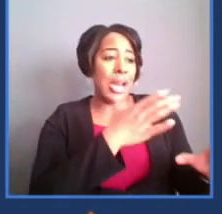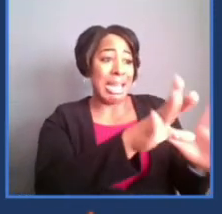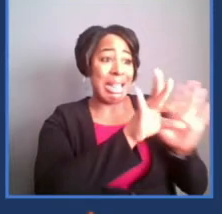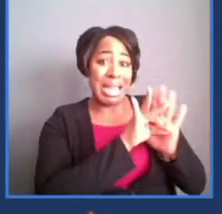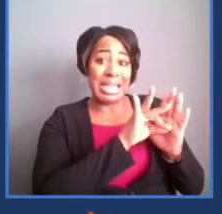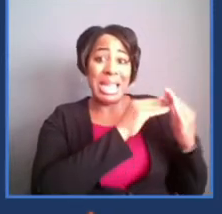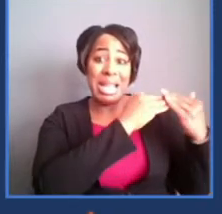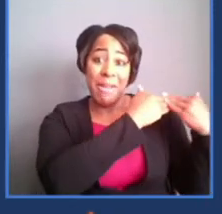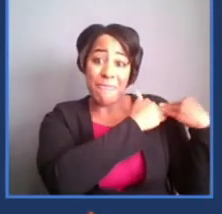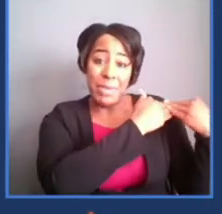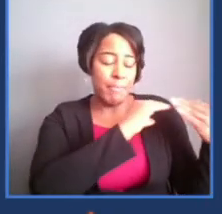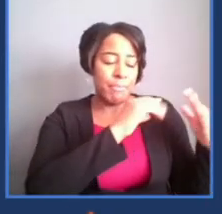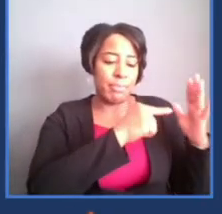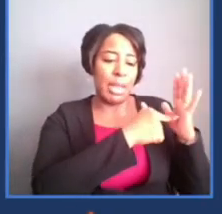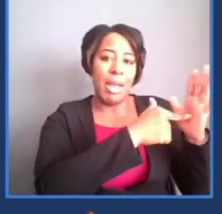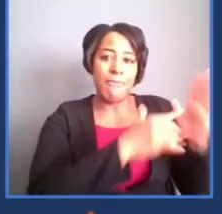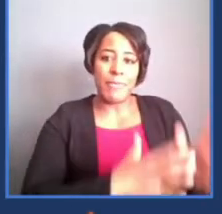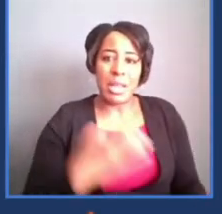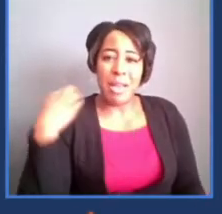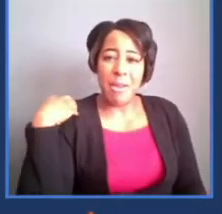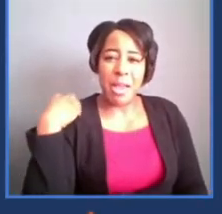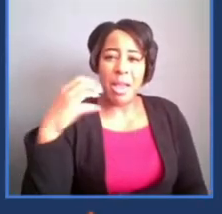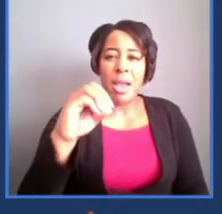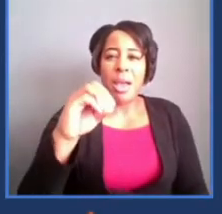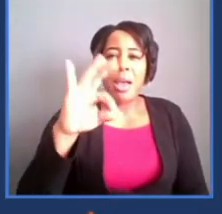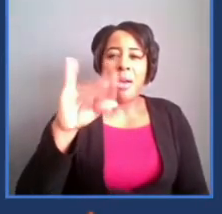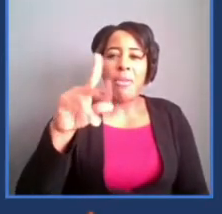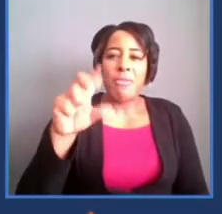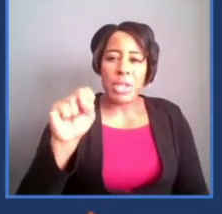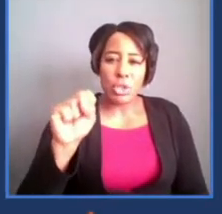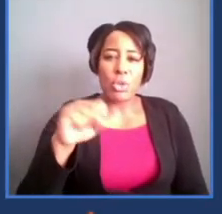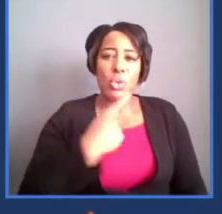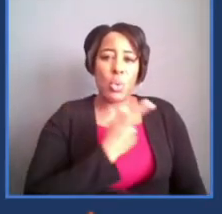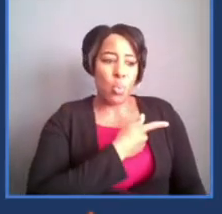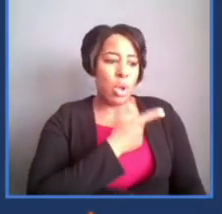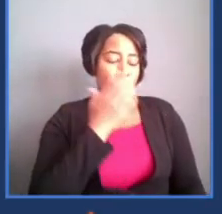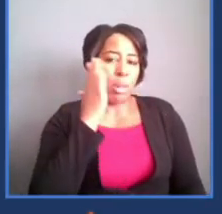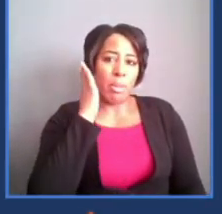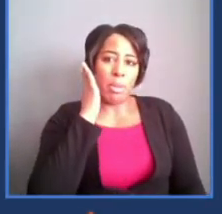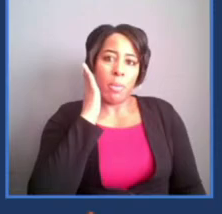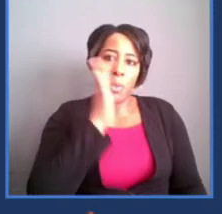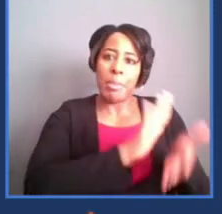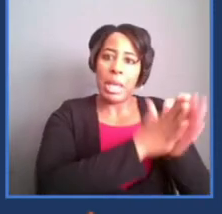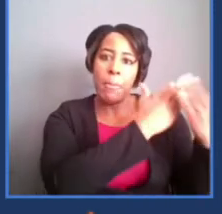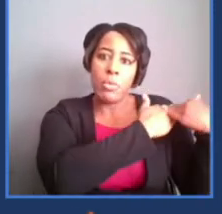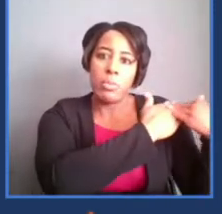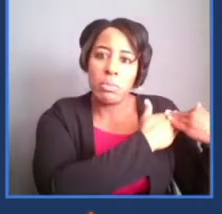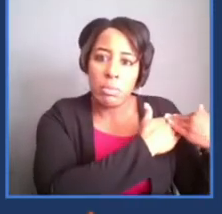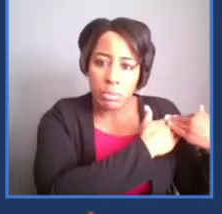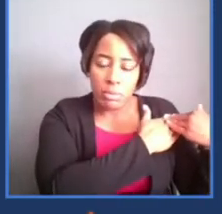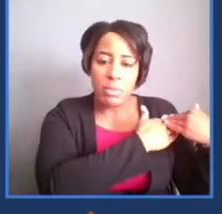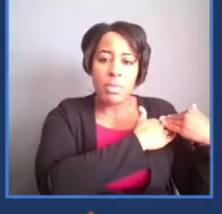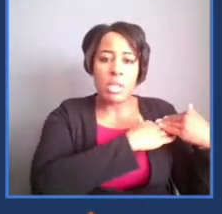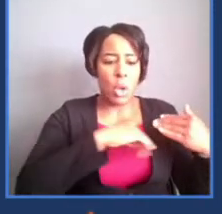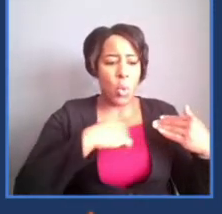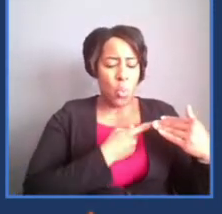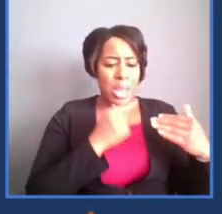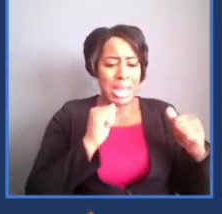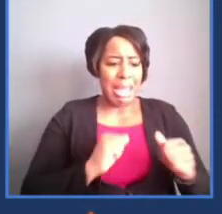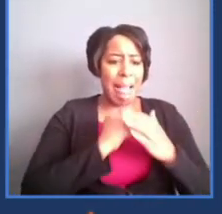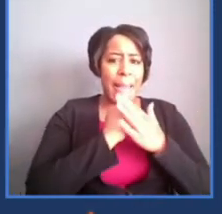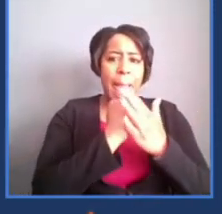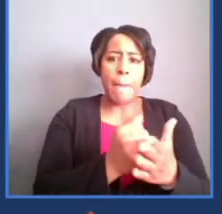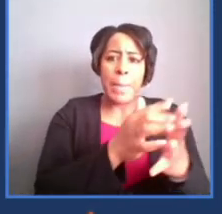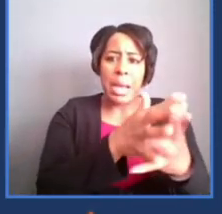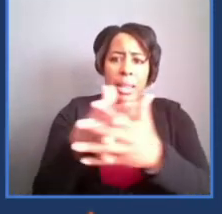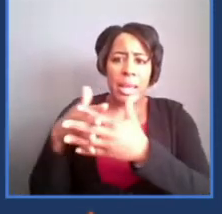country keeps moving on a journey of progress toward fully realizing the very best of our founding